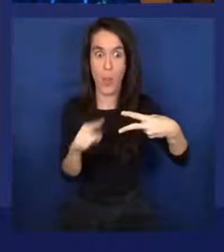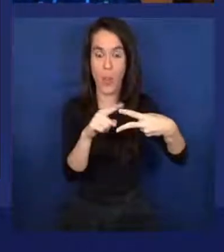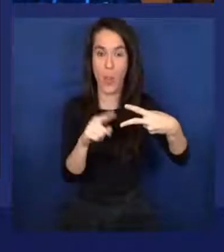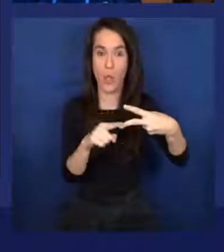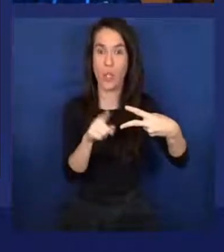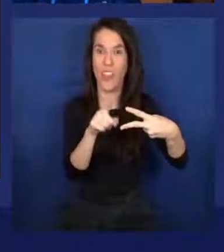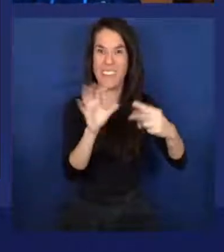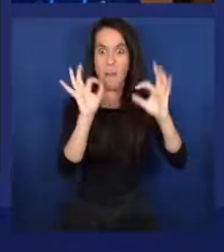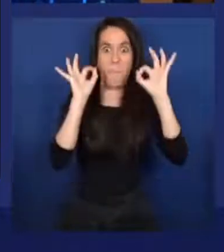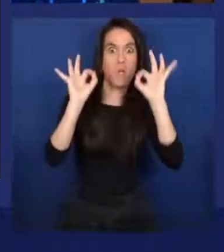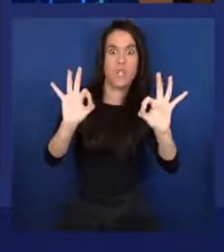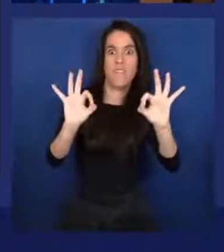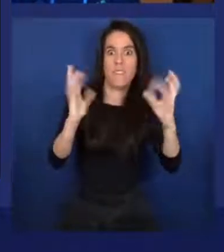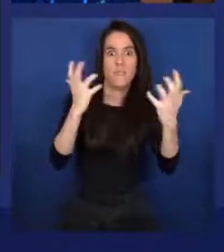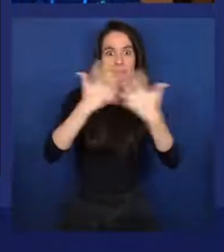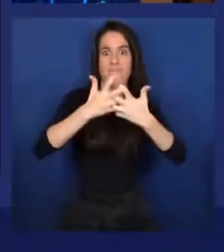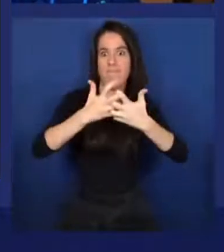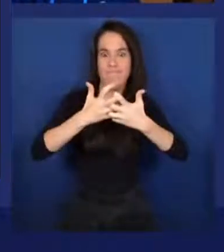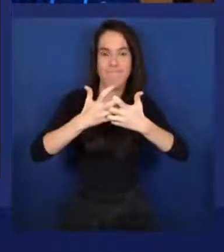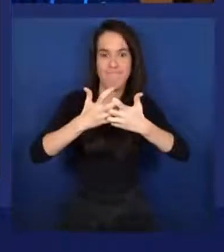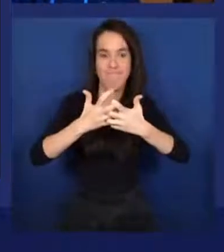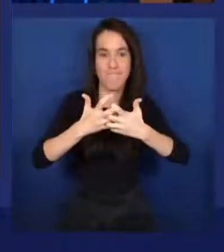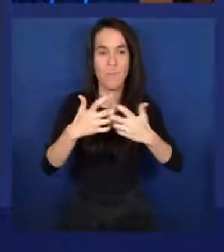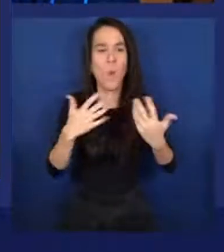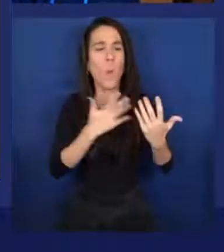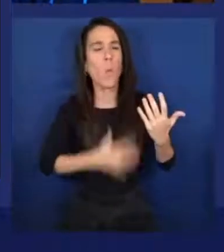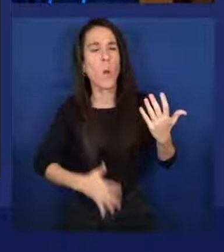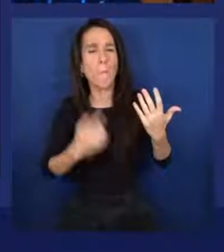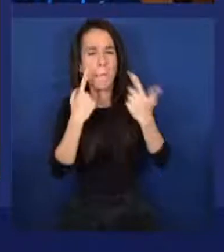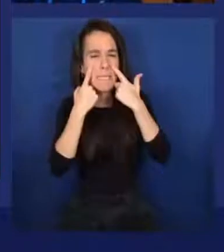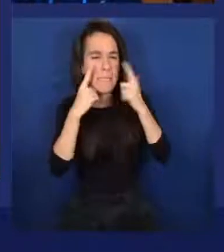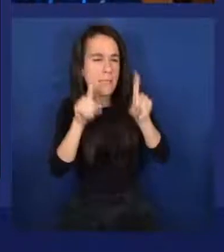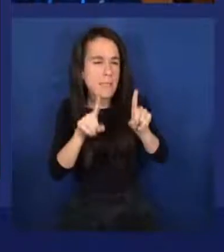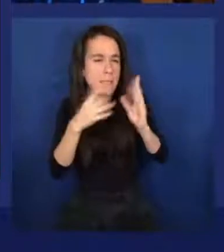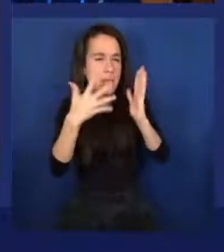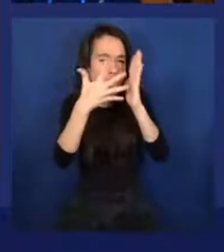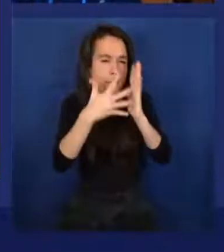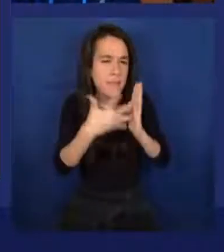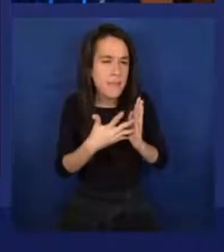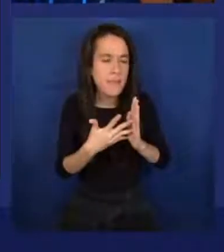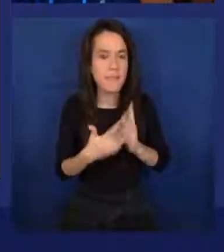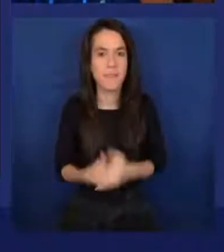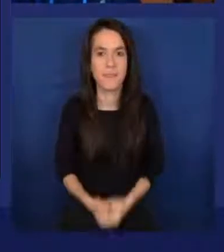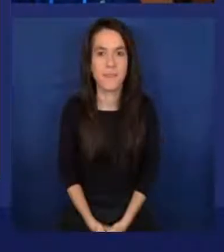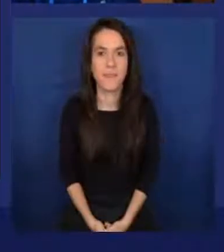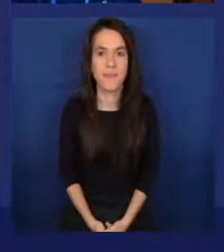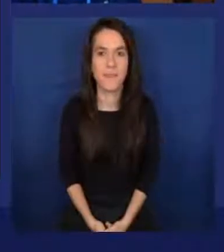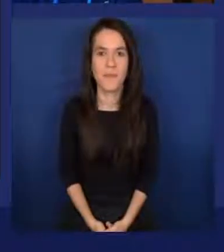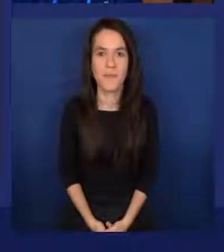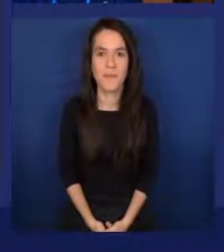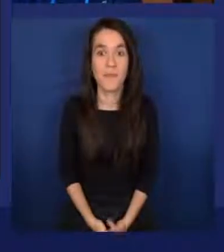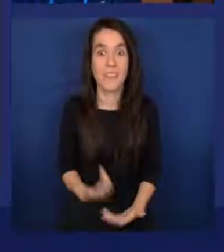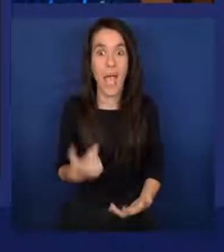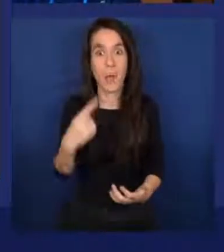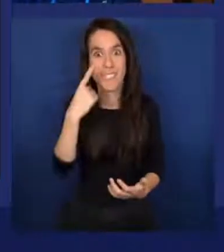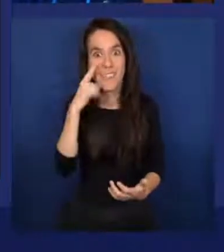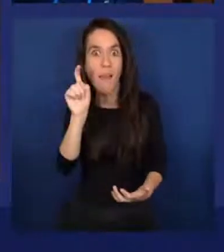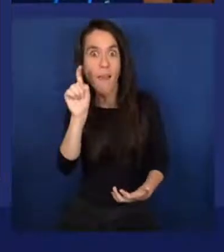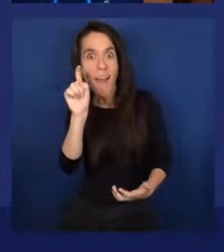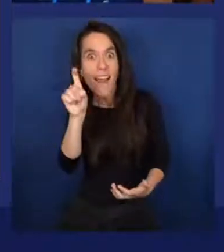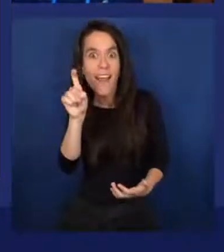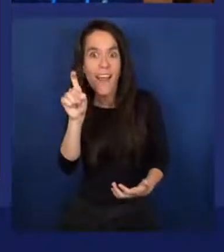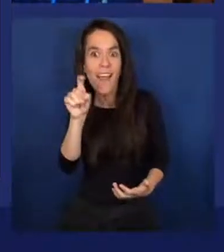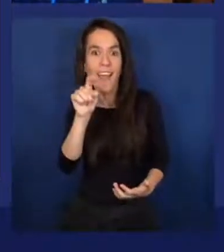model. And of course you want to test the model, right? Mm-hmm. Okay, well actually now we can do a quick test, but you have to close your eyes actually.